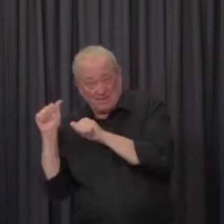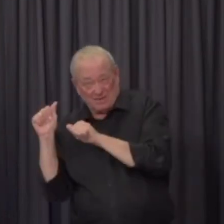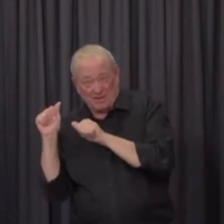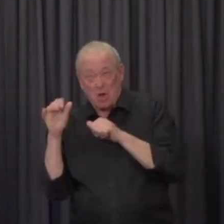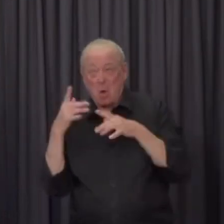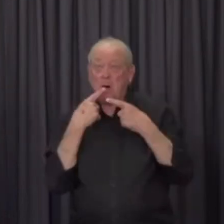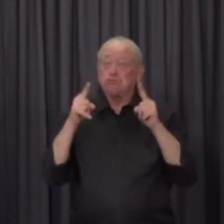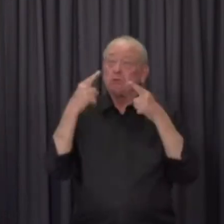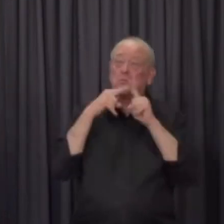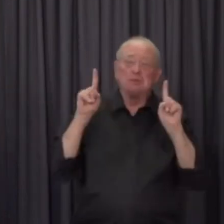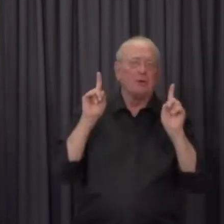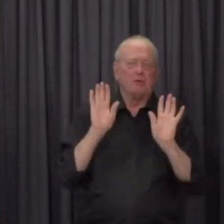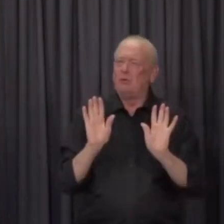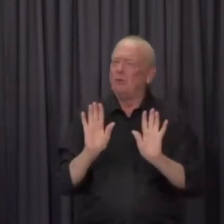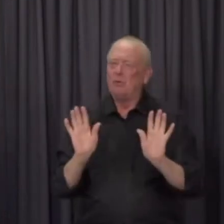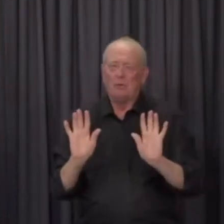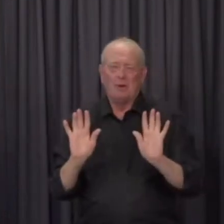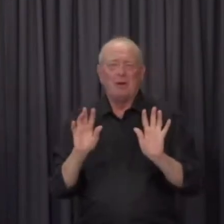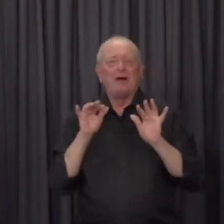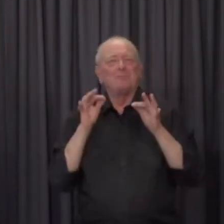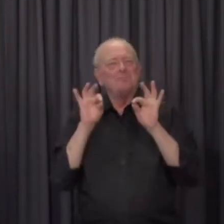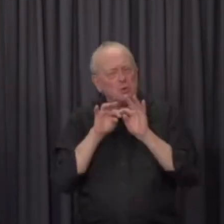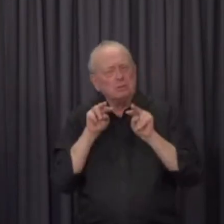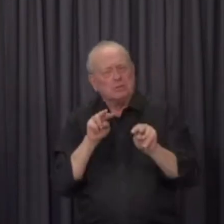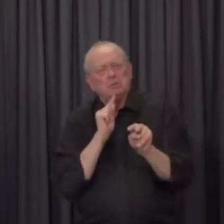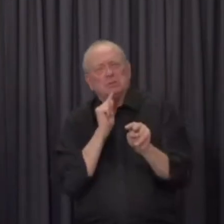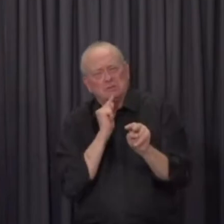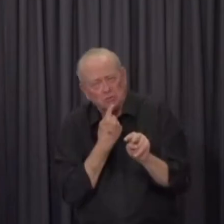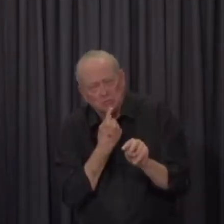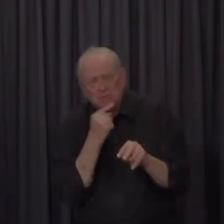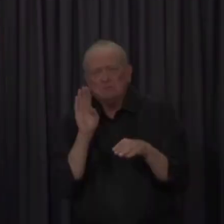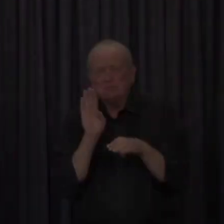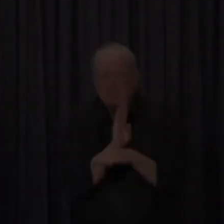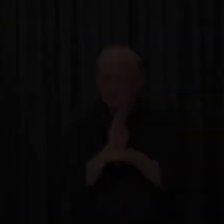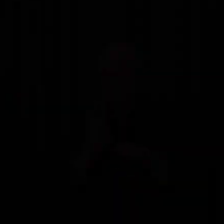not return to their homes unless their local authorities have given them the go-ahead. not going to to but they're